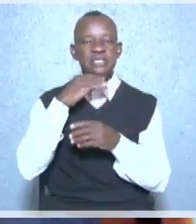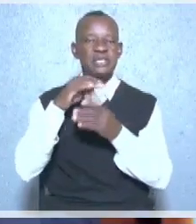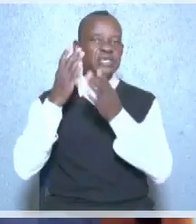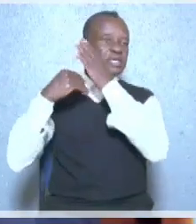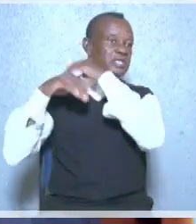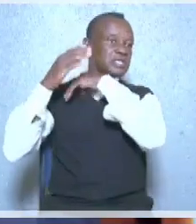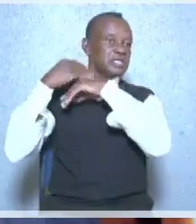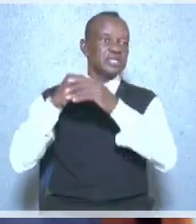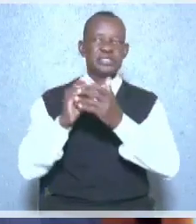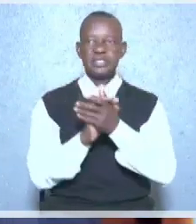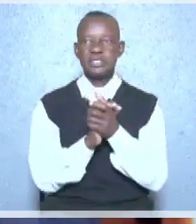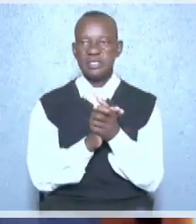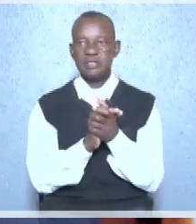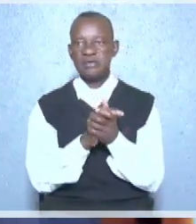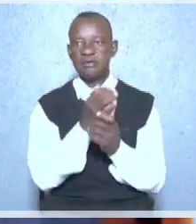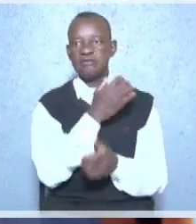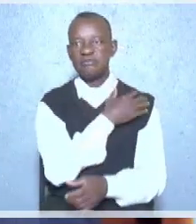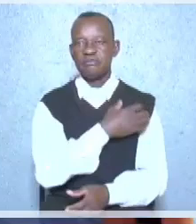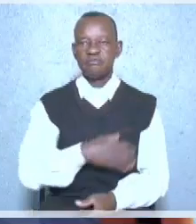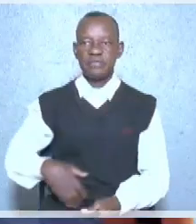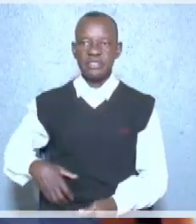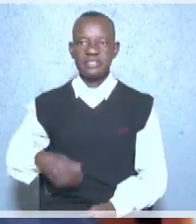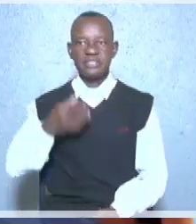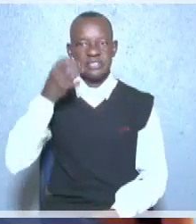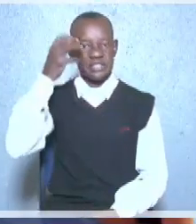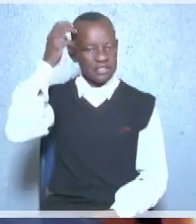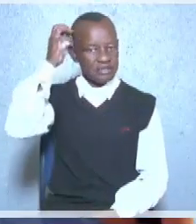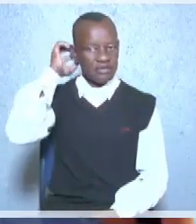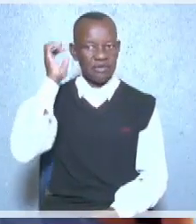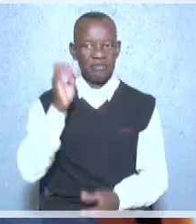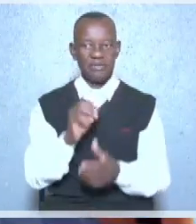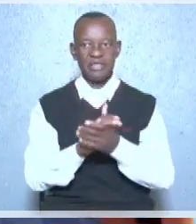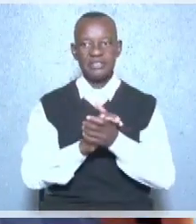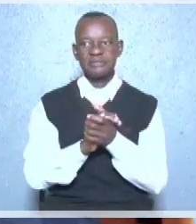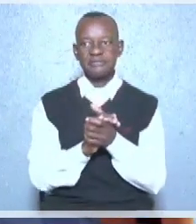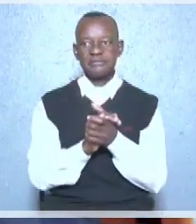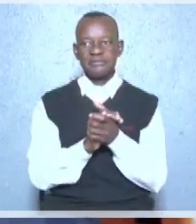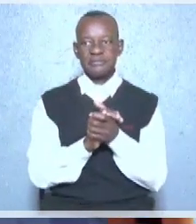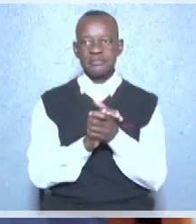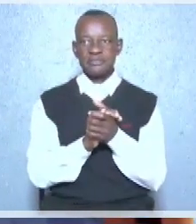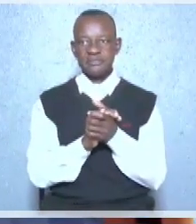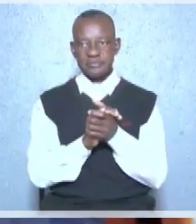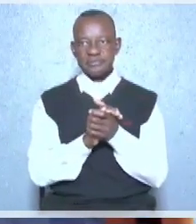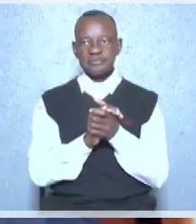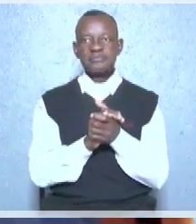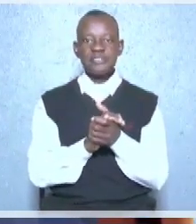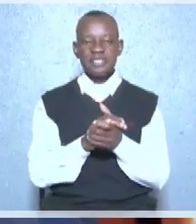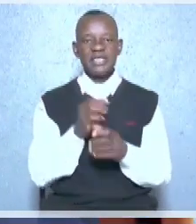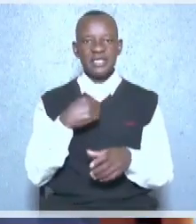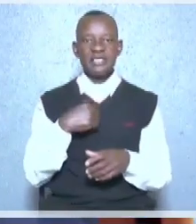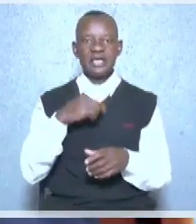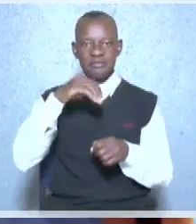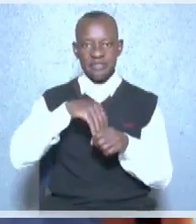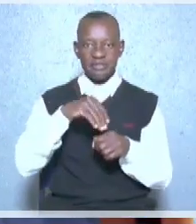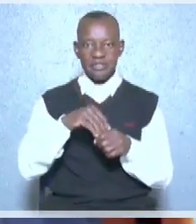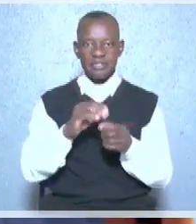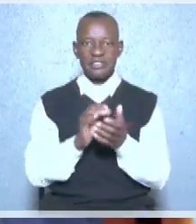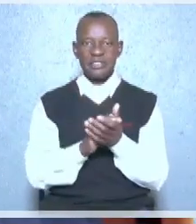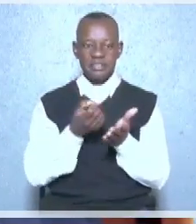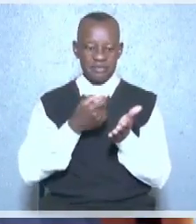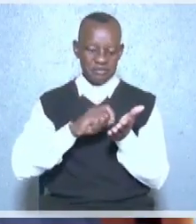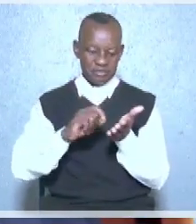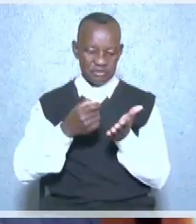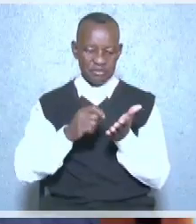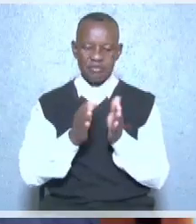holed up in a hotel or a lodge to do the book, to adapt the book into